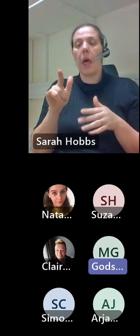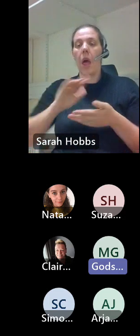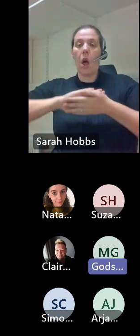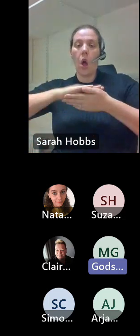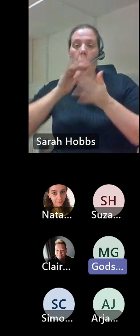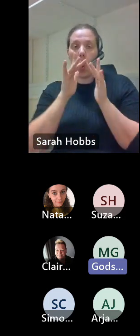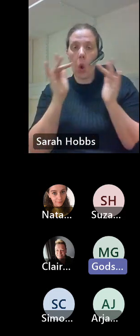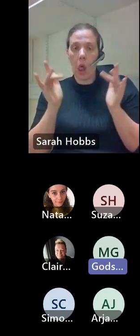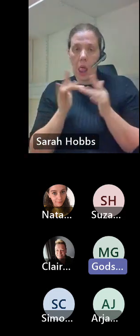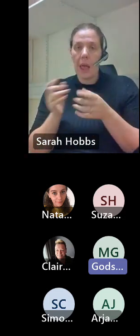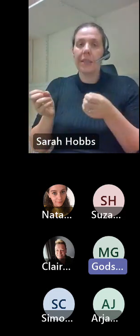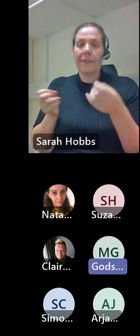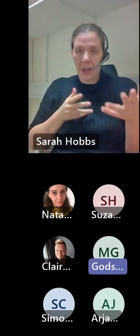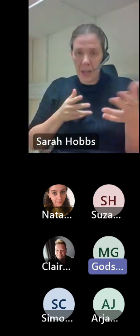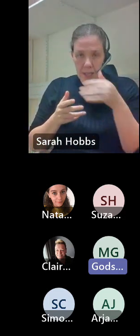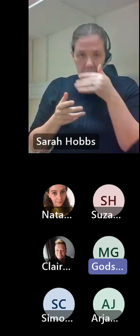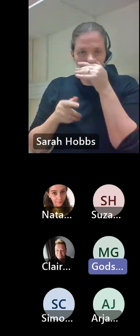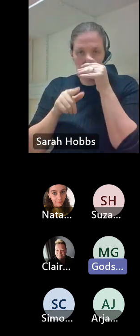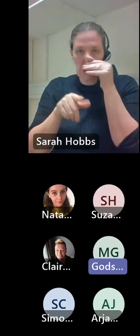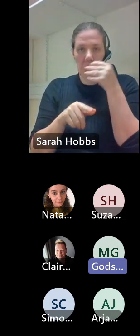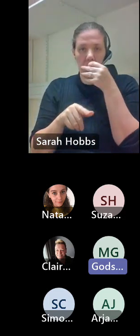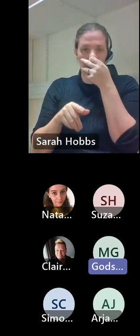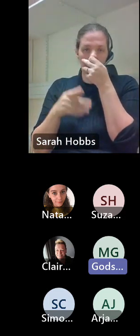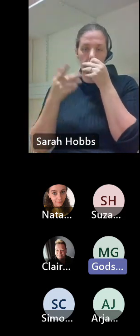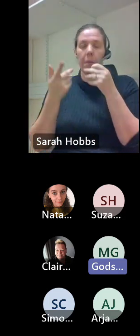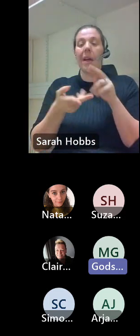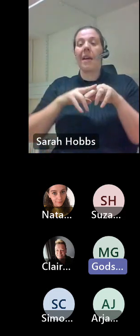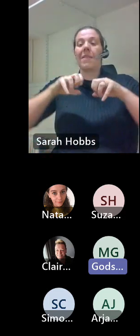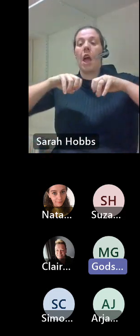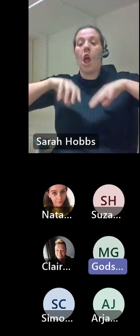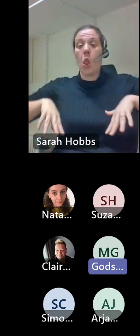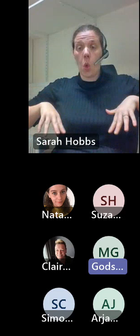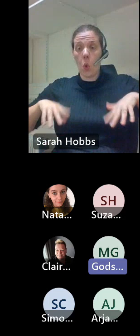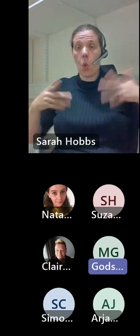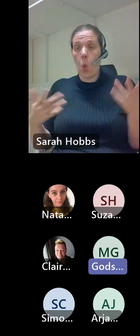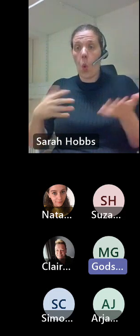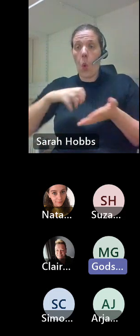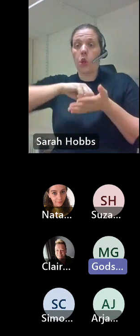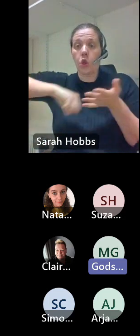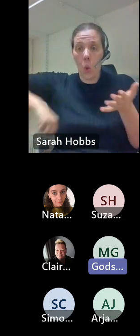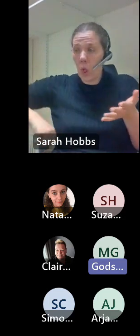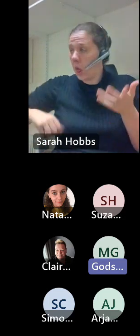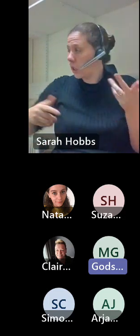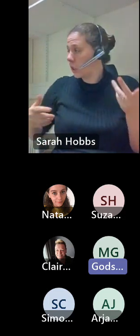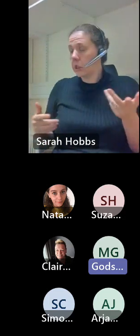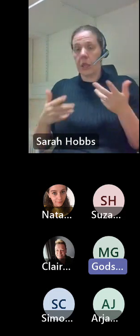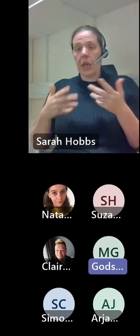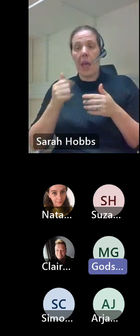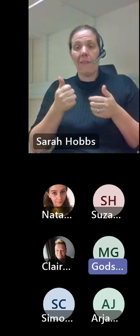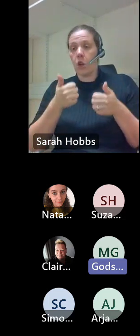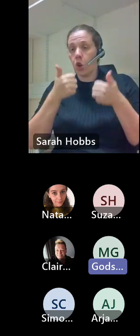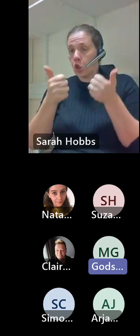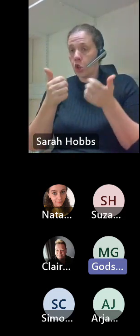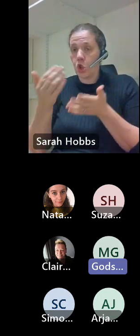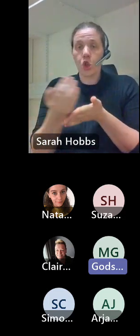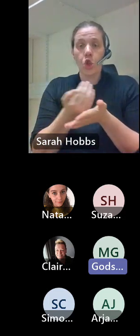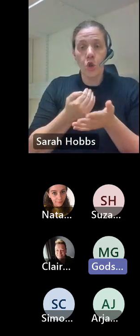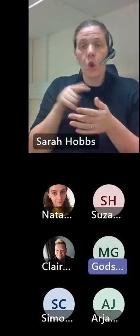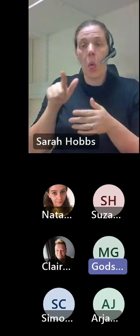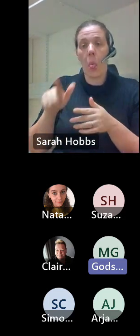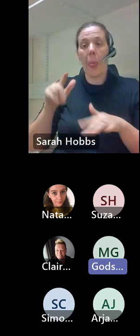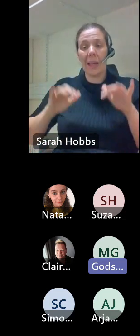tablet. And when I say the problem is that if they lose that or it's stolen and they haven't got, you know, decent security on that